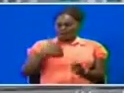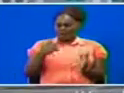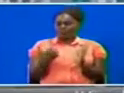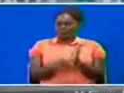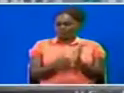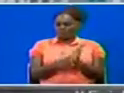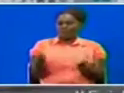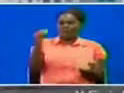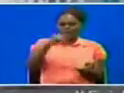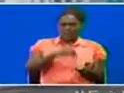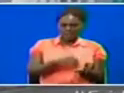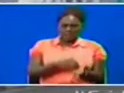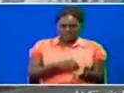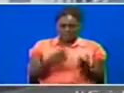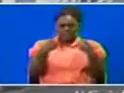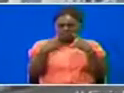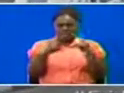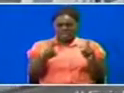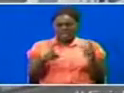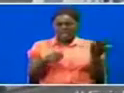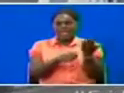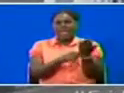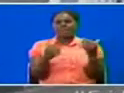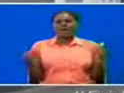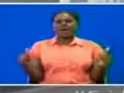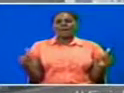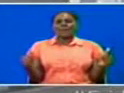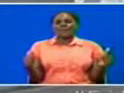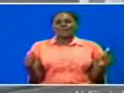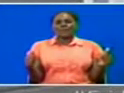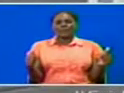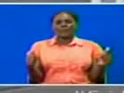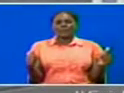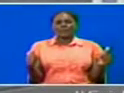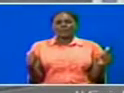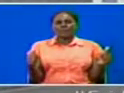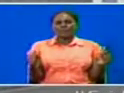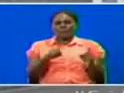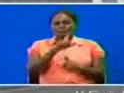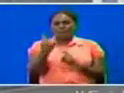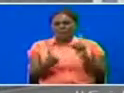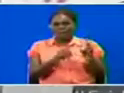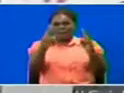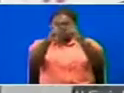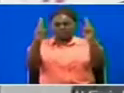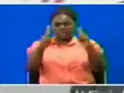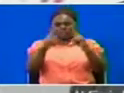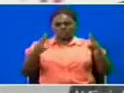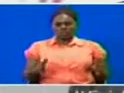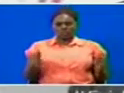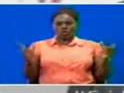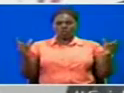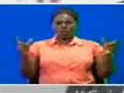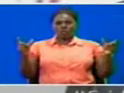again after a yet-to-be-disclosed high-profile athlete failed a doping test. In an interview with international news agency